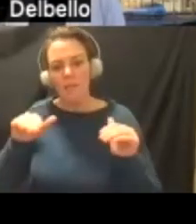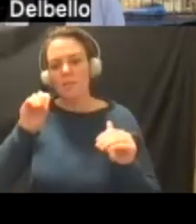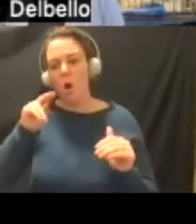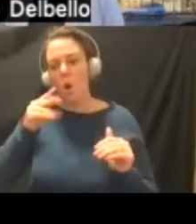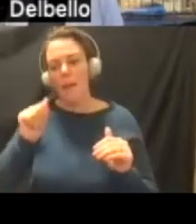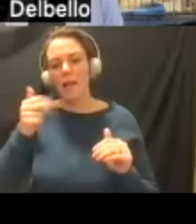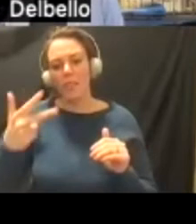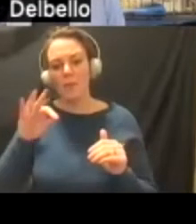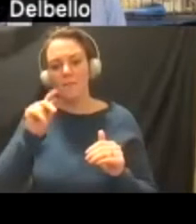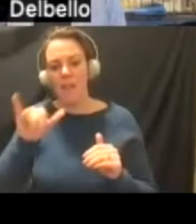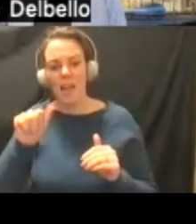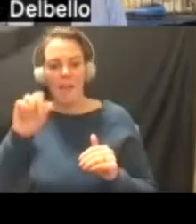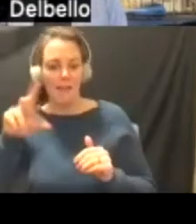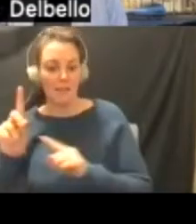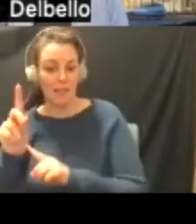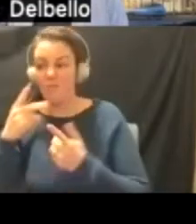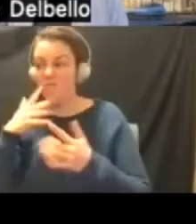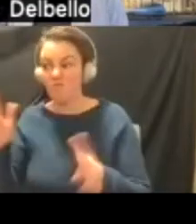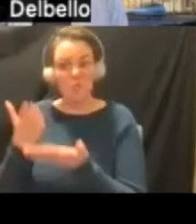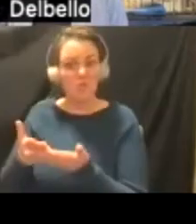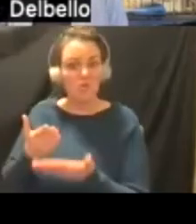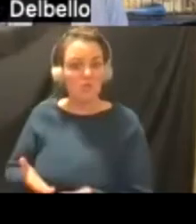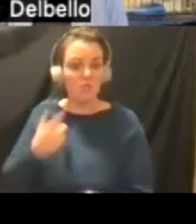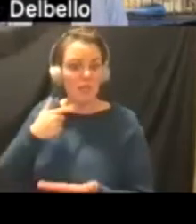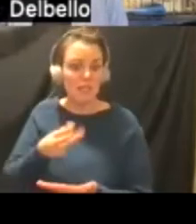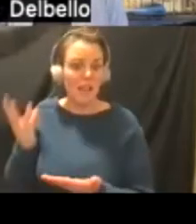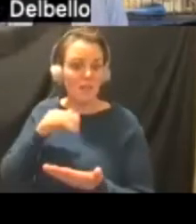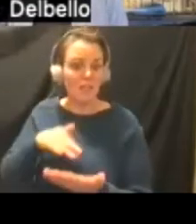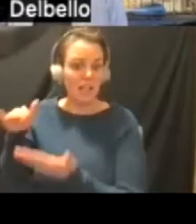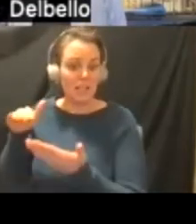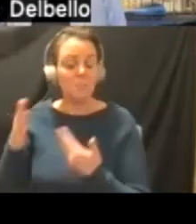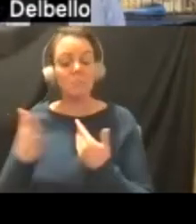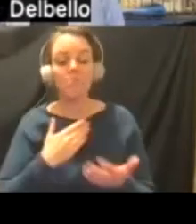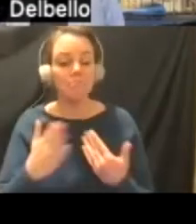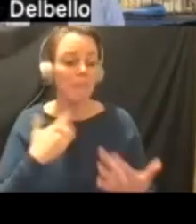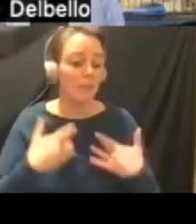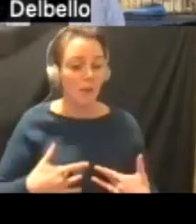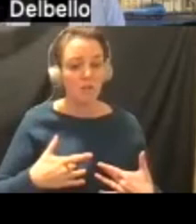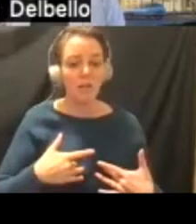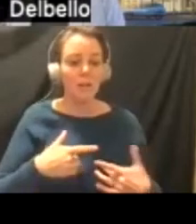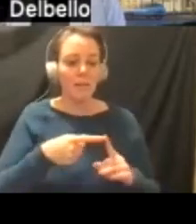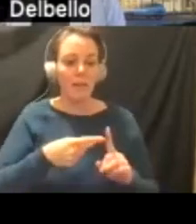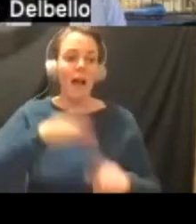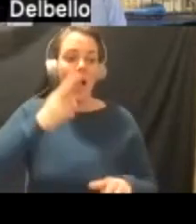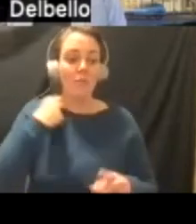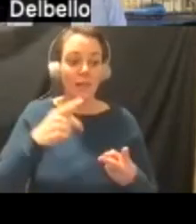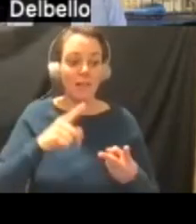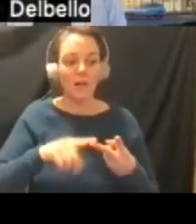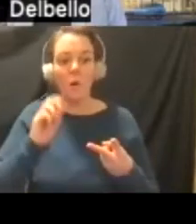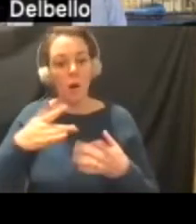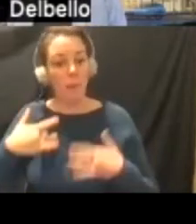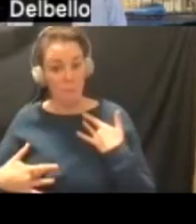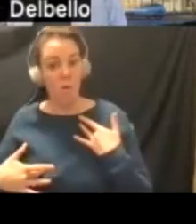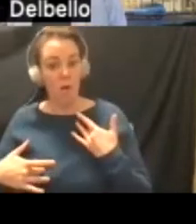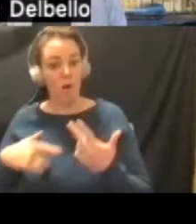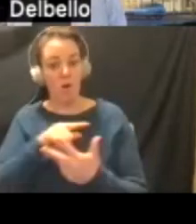acids. That's been shown in several studies, whether they have depression, the ultra high risk group, or bipolar